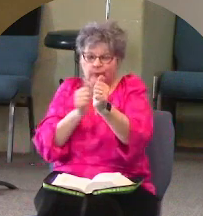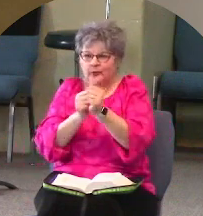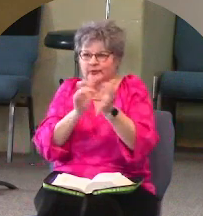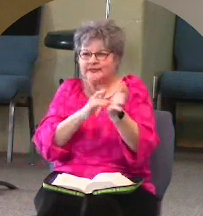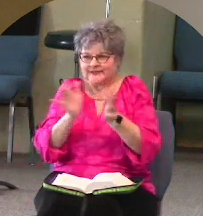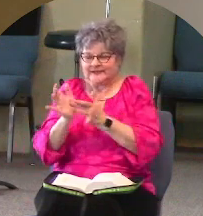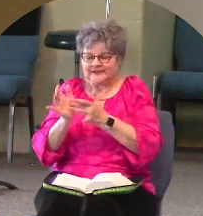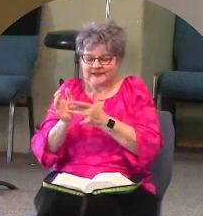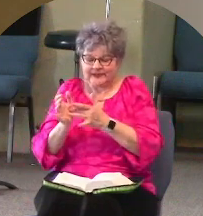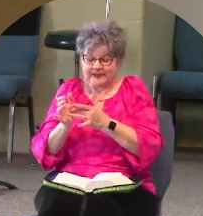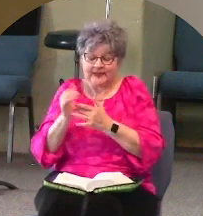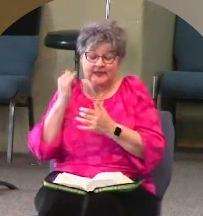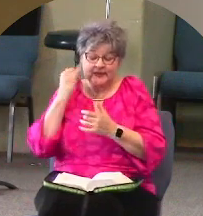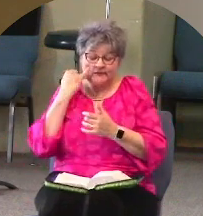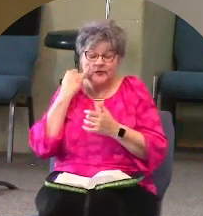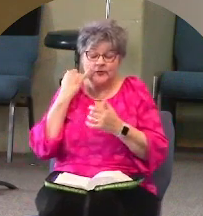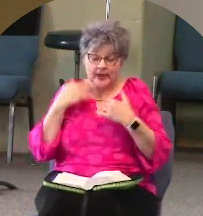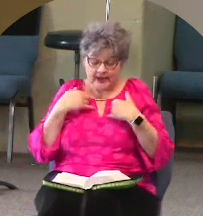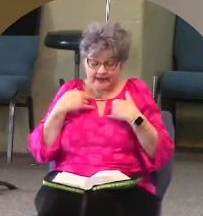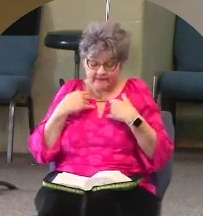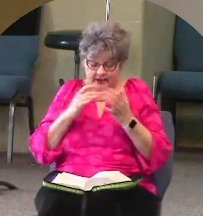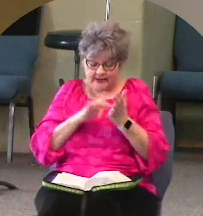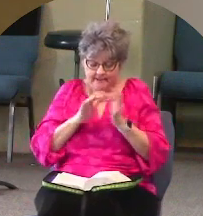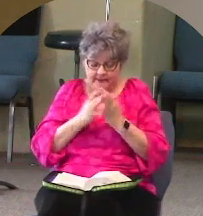got a Bible, turn to Luke chapter 23.